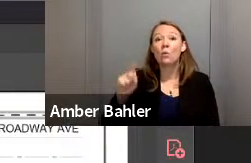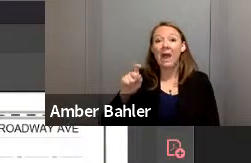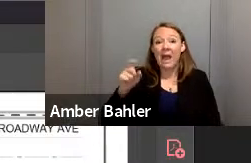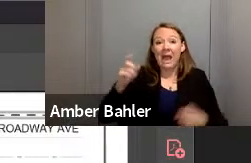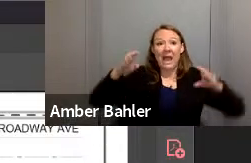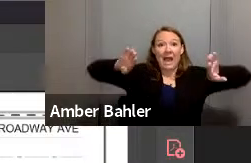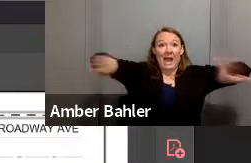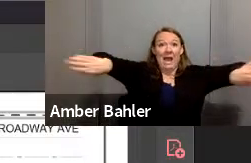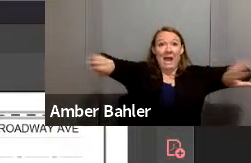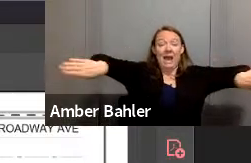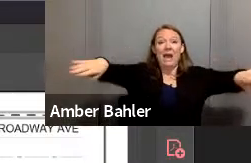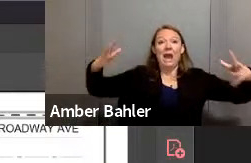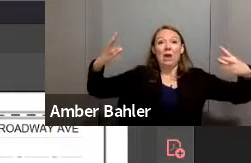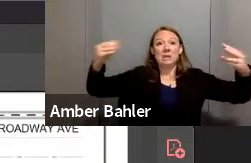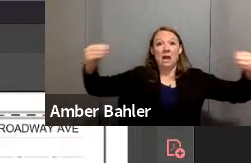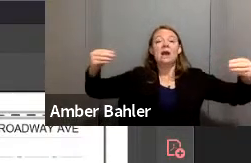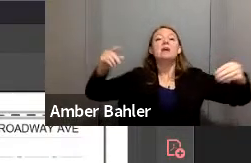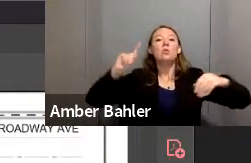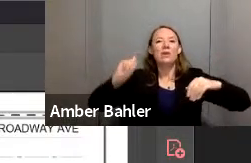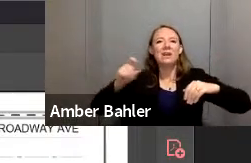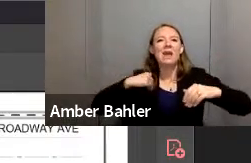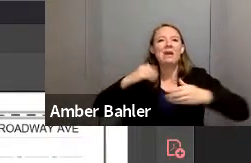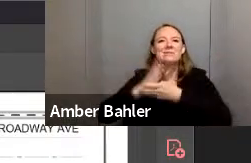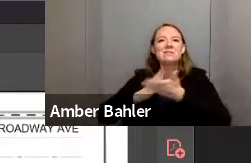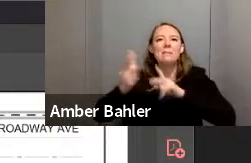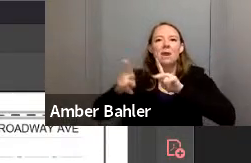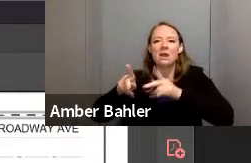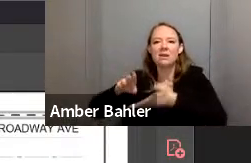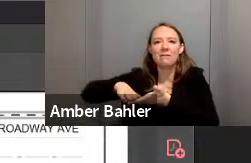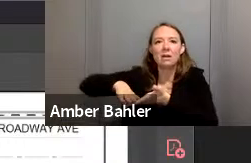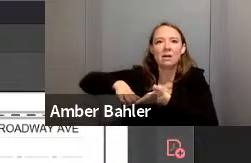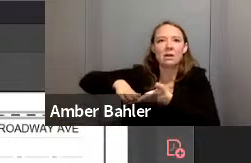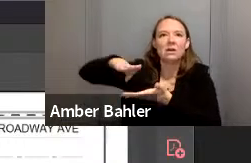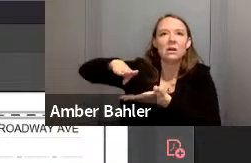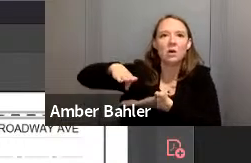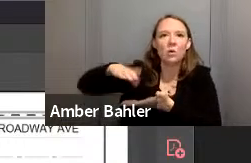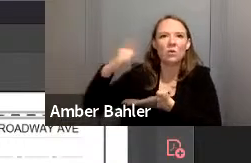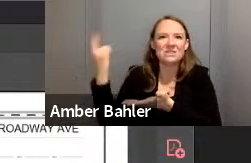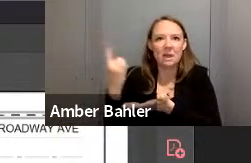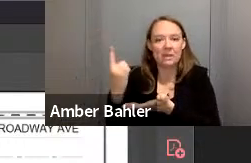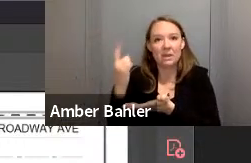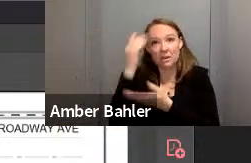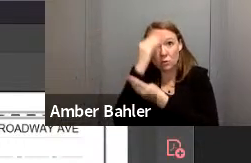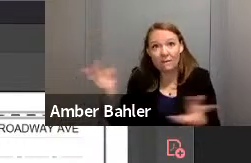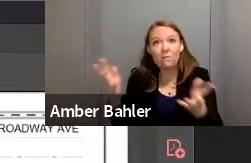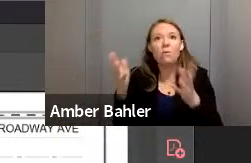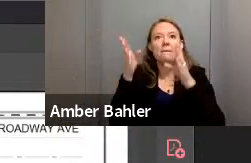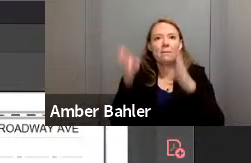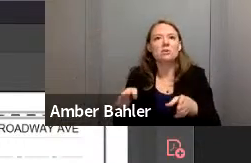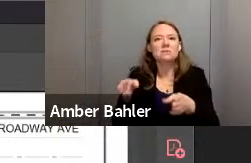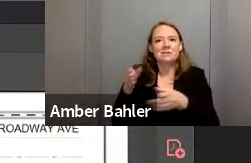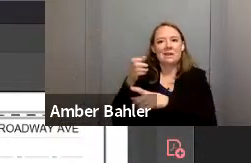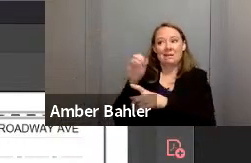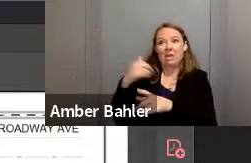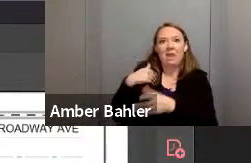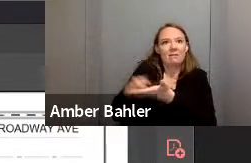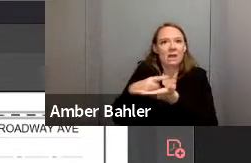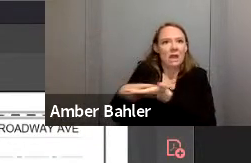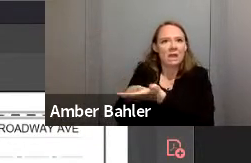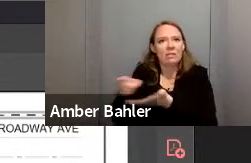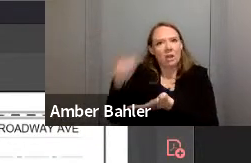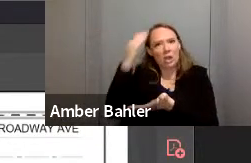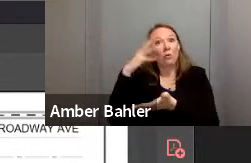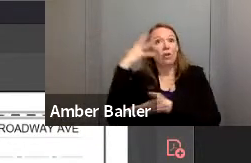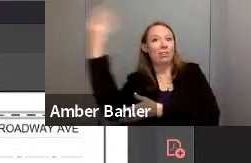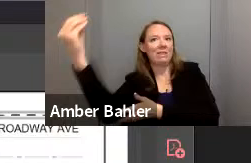that they know that they're leaving the limits of the station there. But the ultimate goal is to guide you